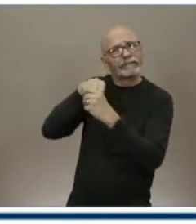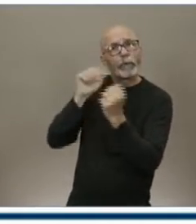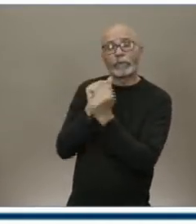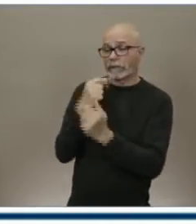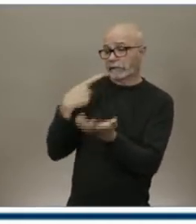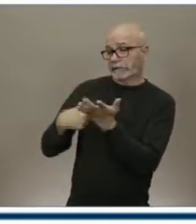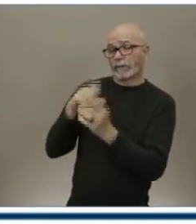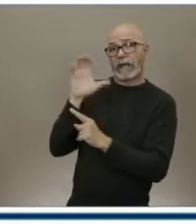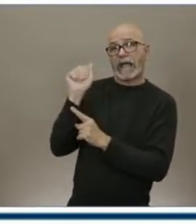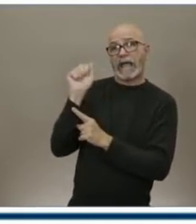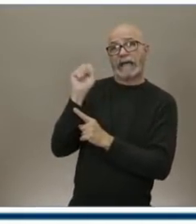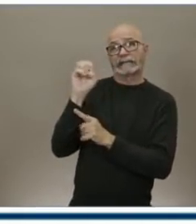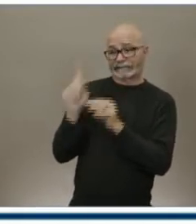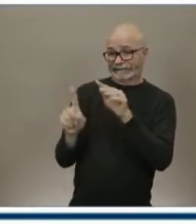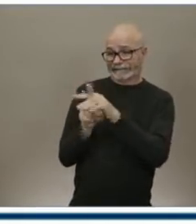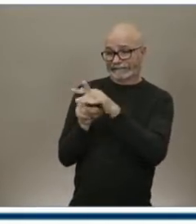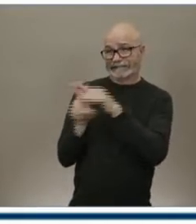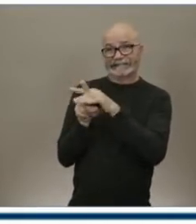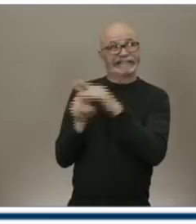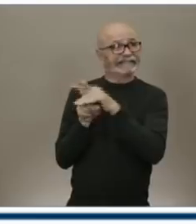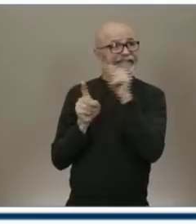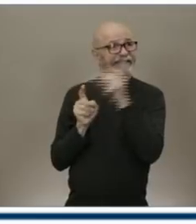any circumstance about